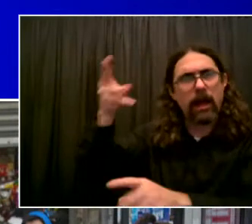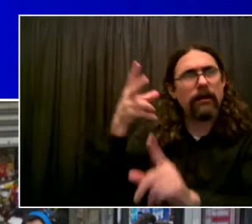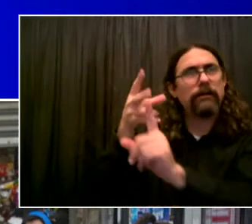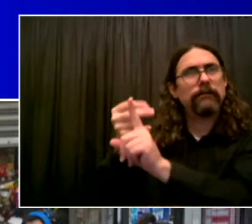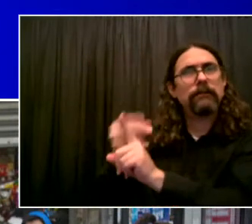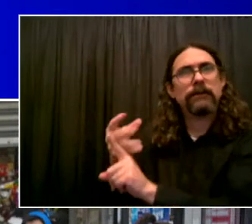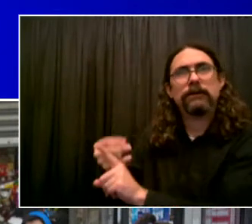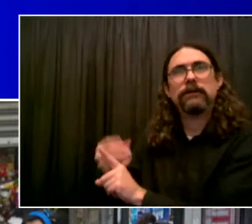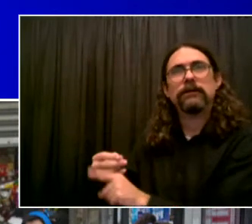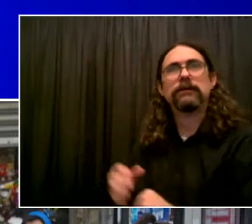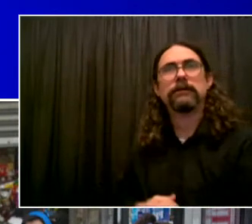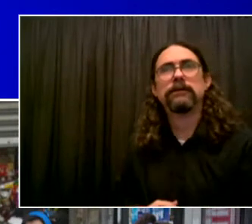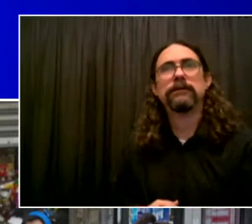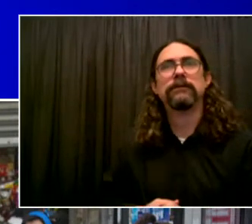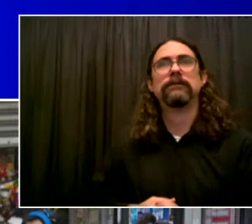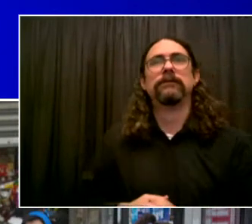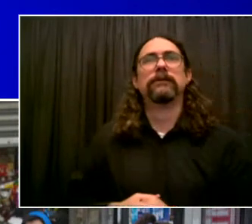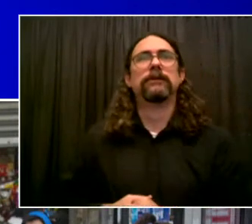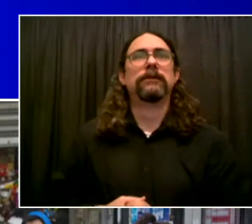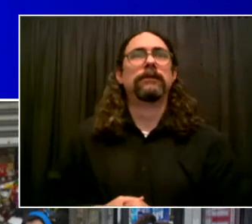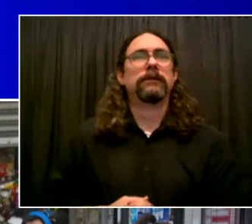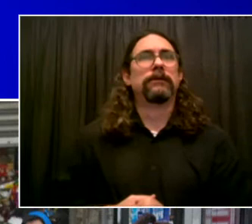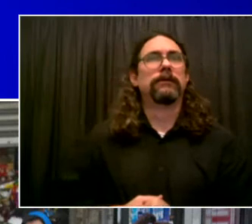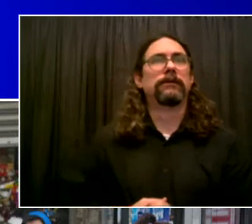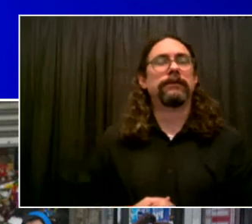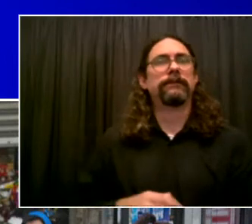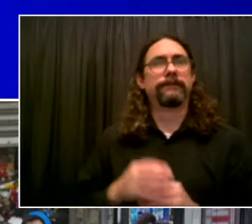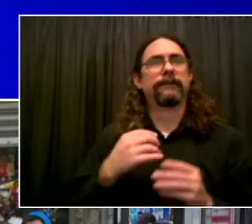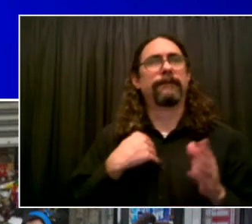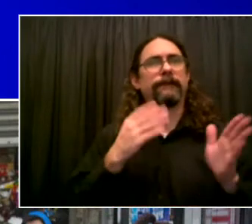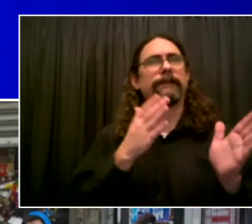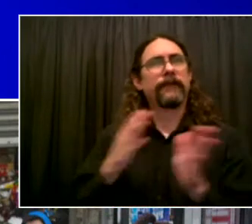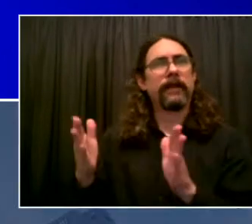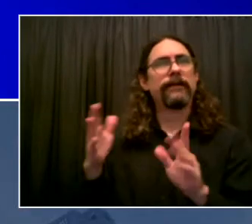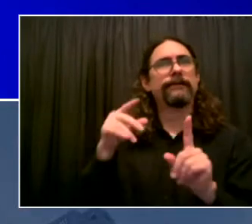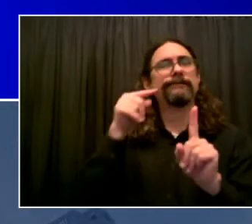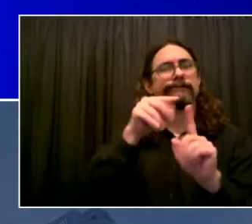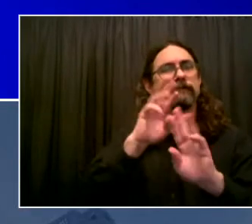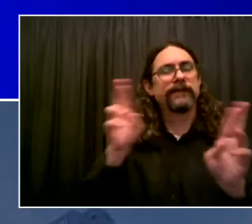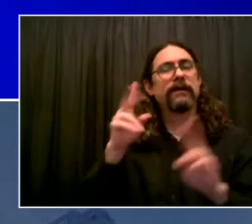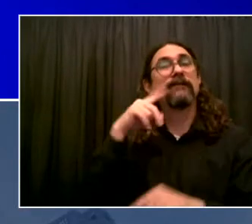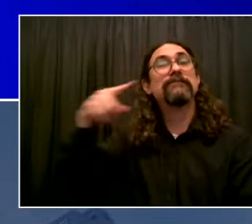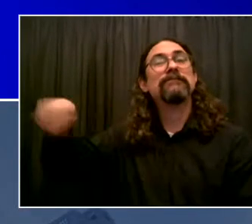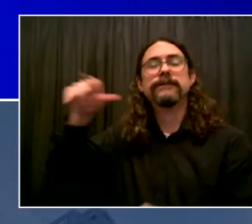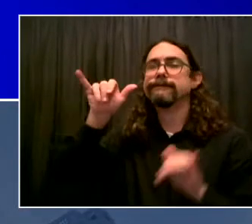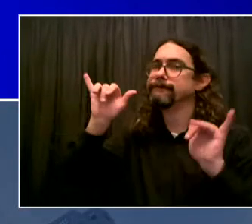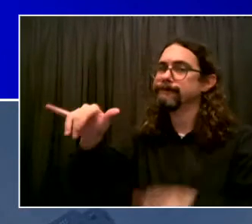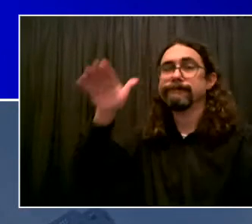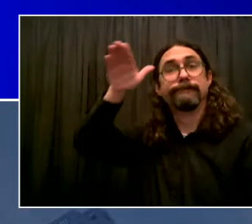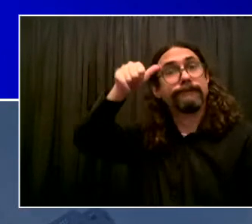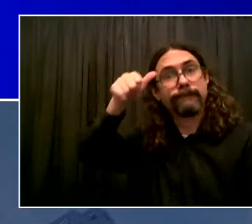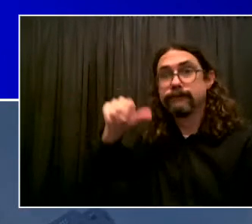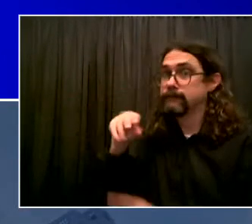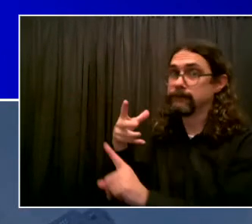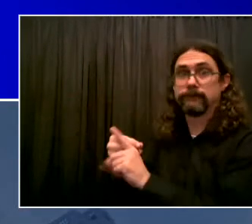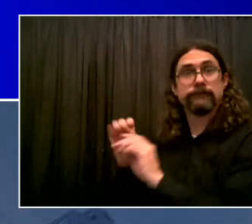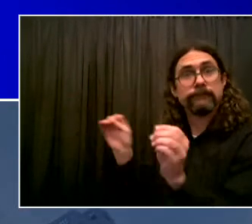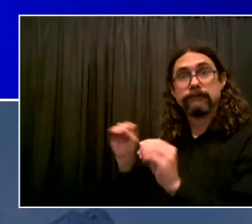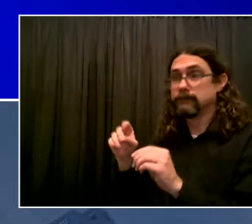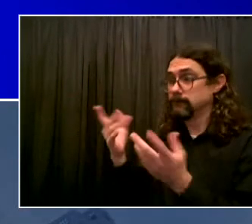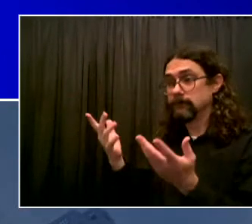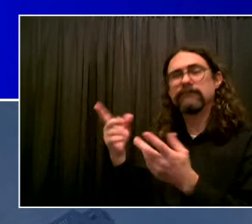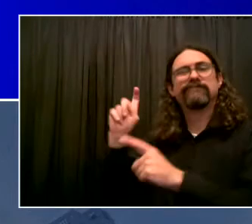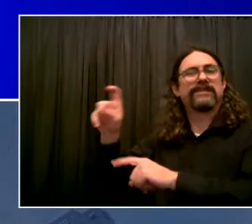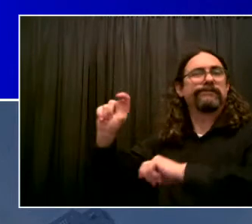their job, and we know things keep moving forward. We're not seeing disruptions to any city services. We've got now